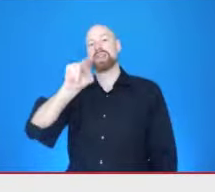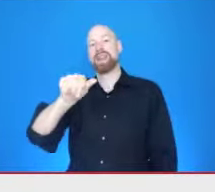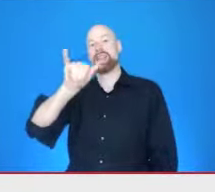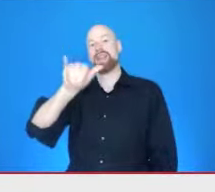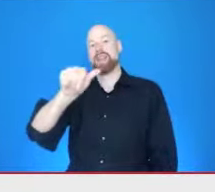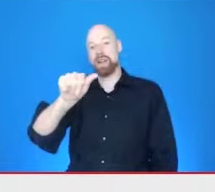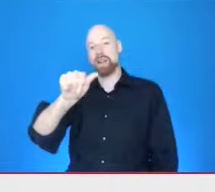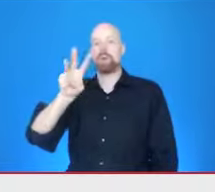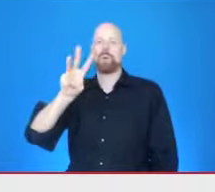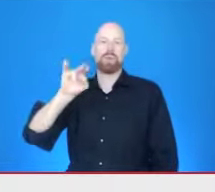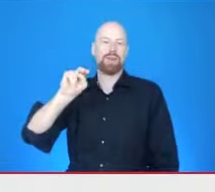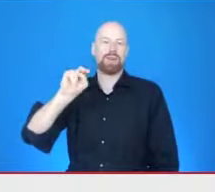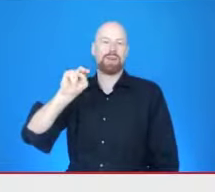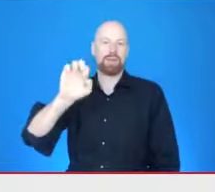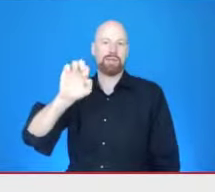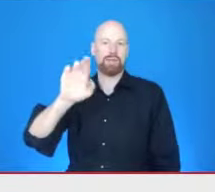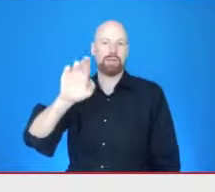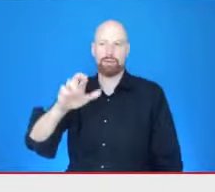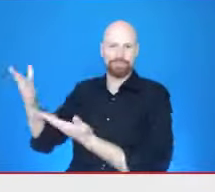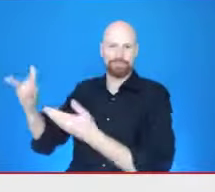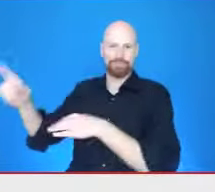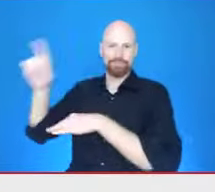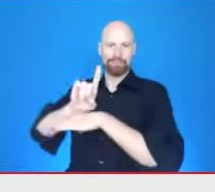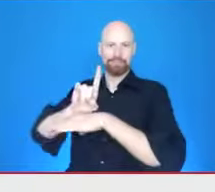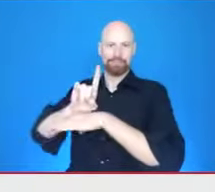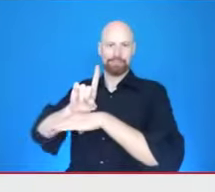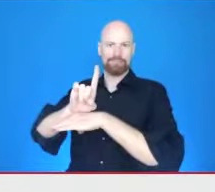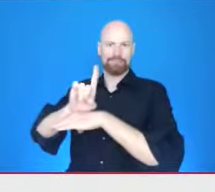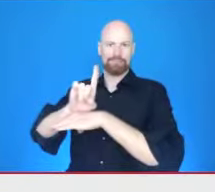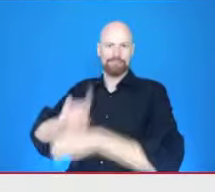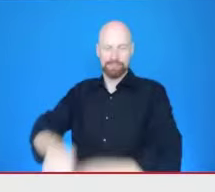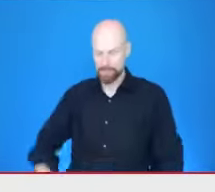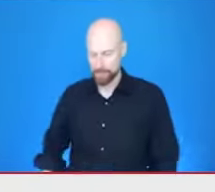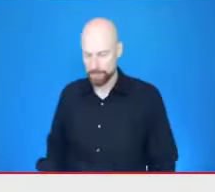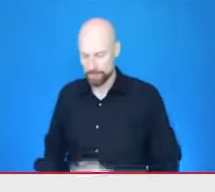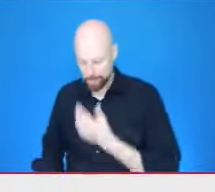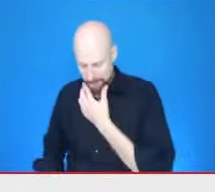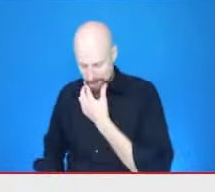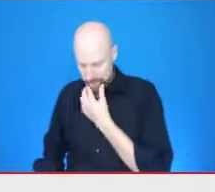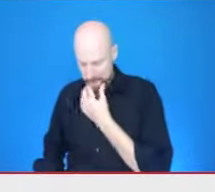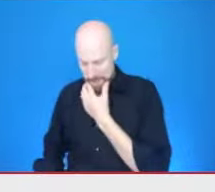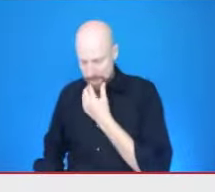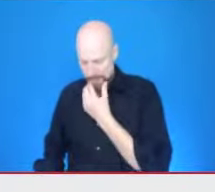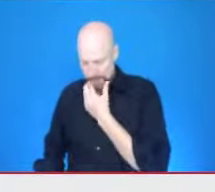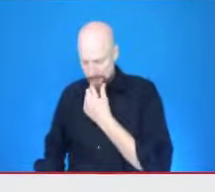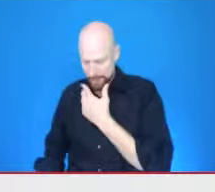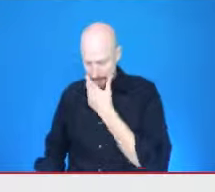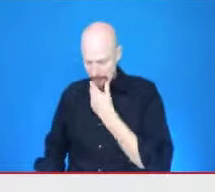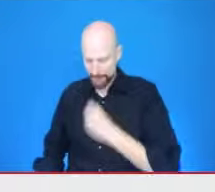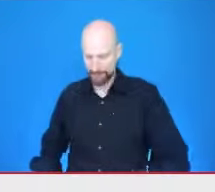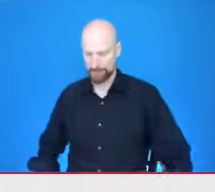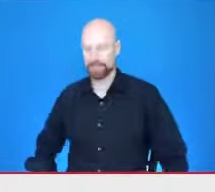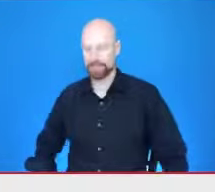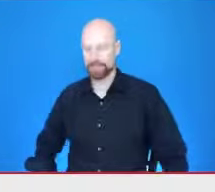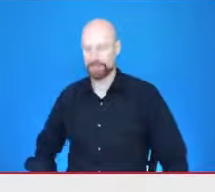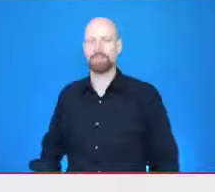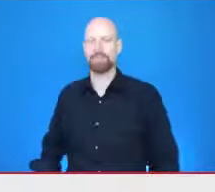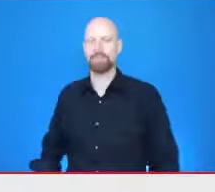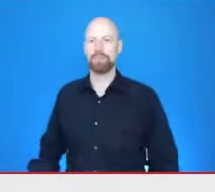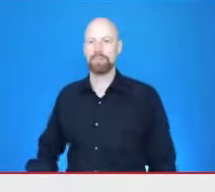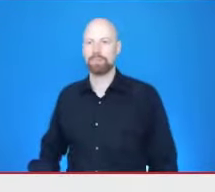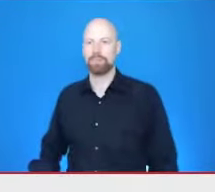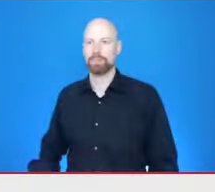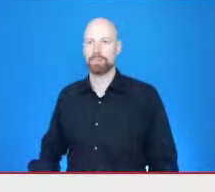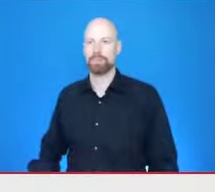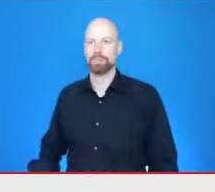love someone unable to provide the love and support